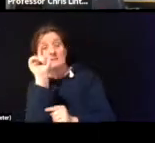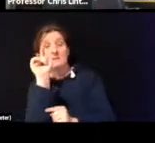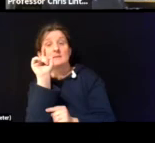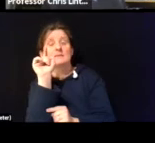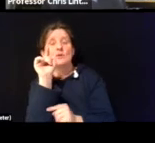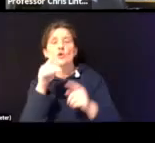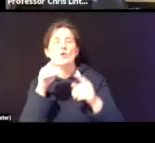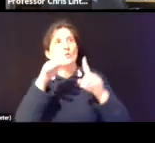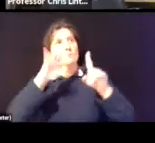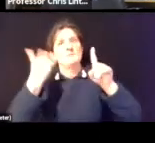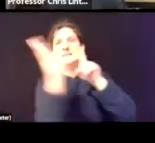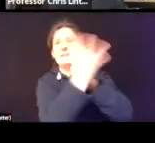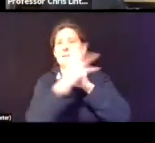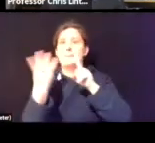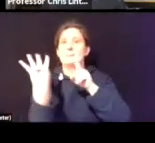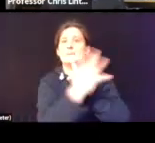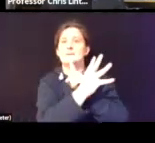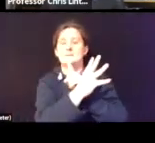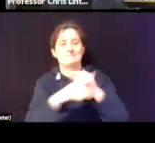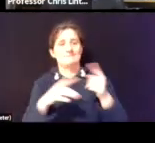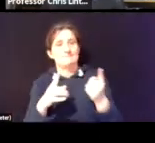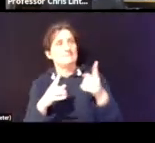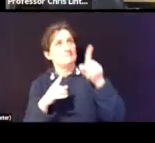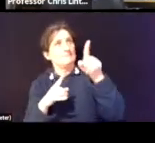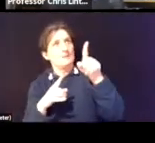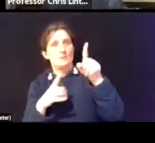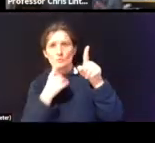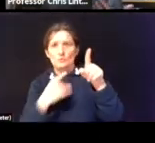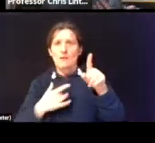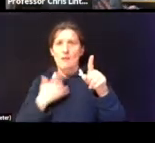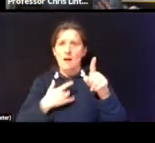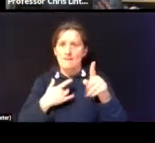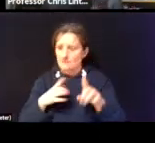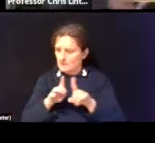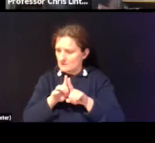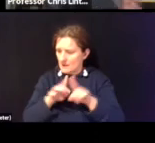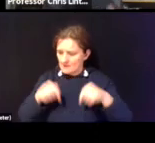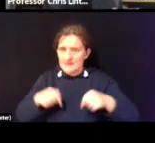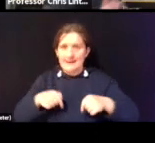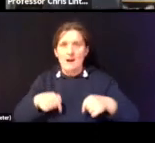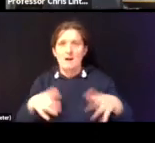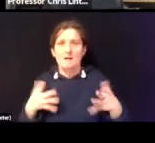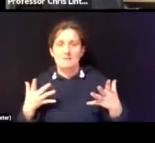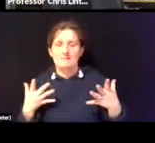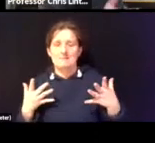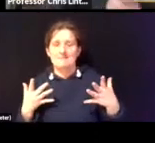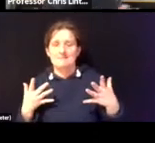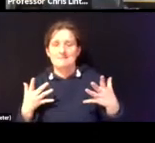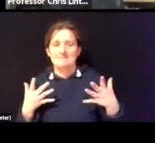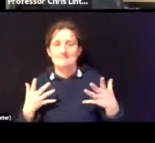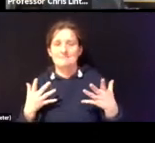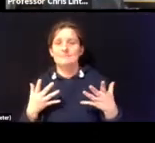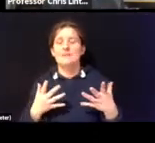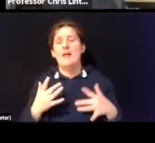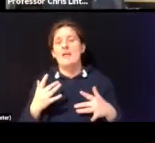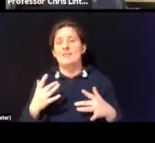systems where there may be planets where our kind of life could exist. And the way that's quantified is usually something called the